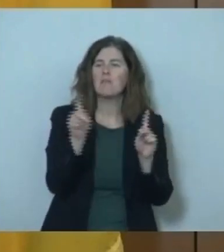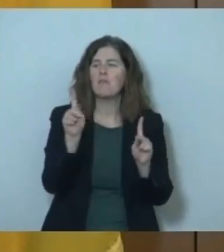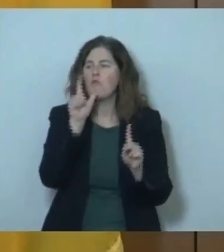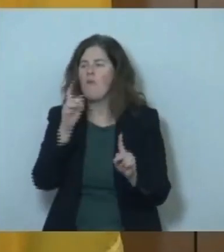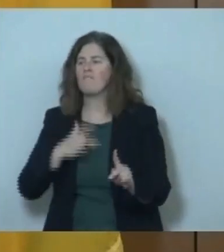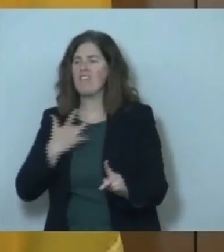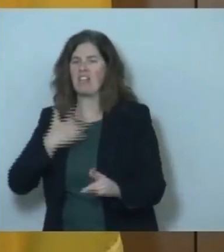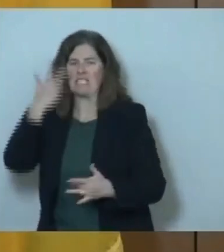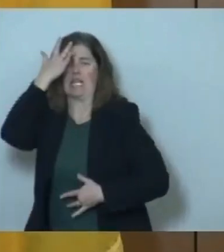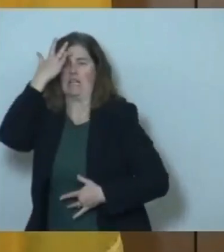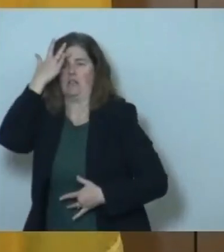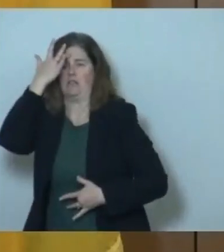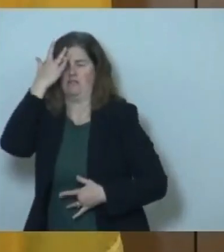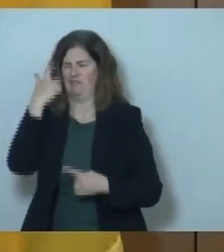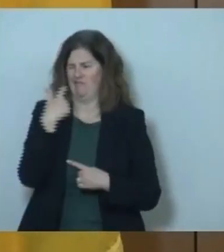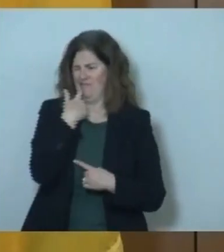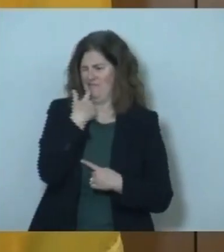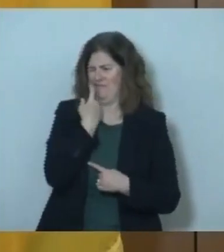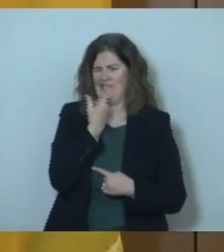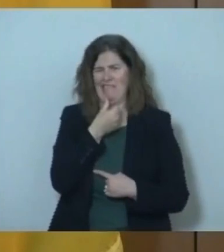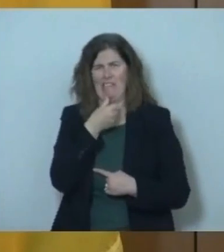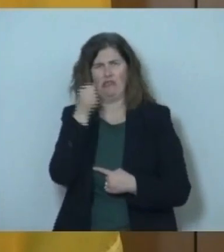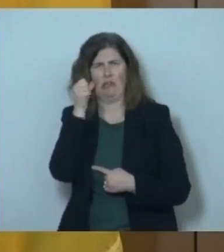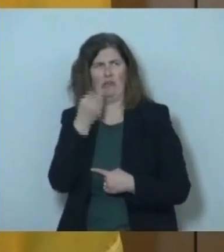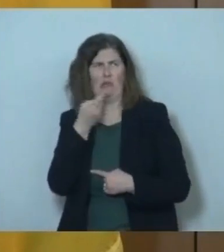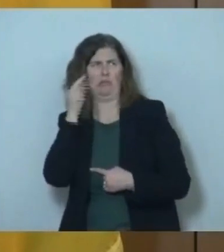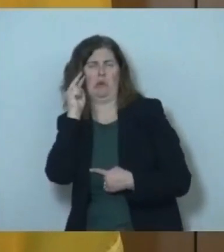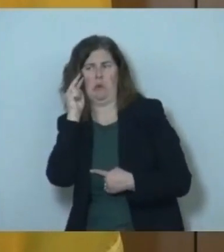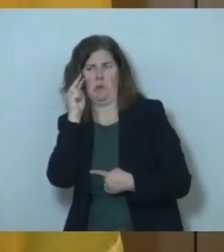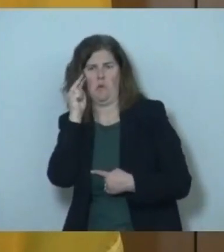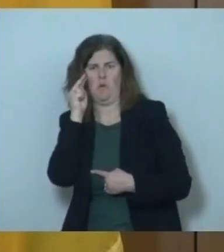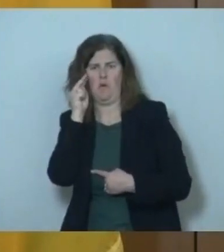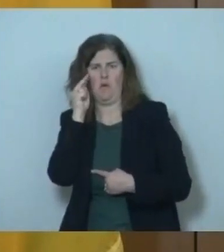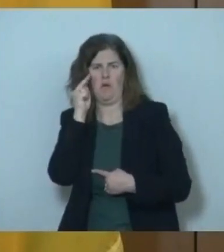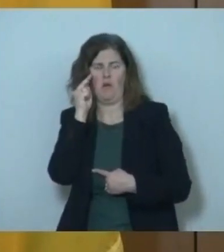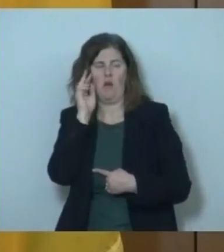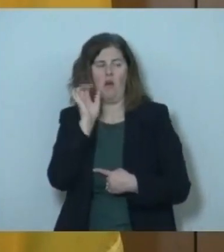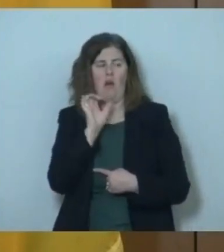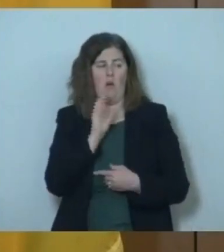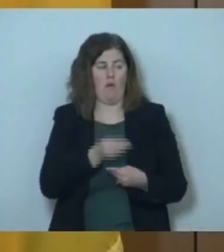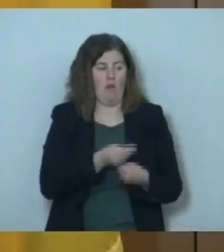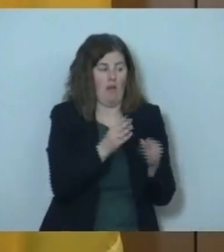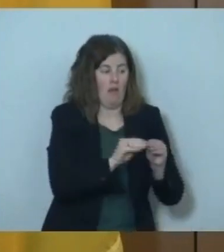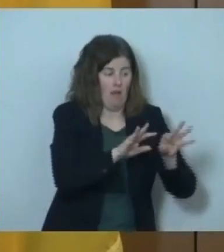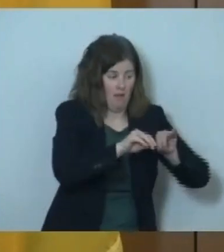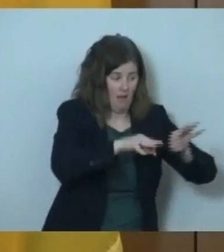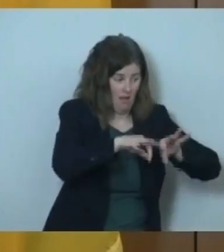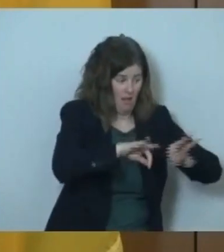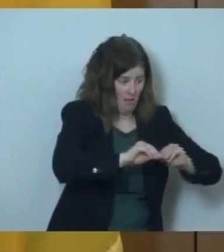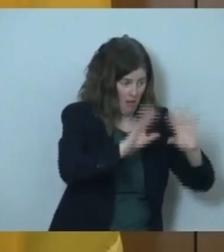it's just been the last day or so where that clarification has been